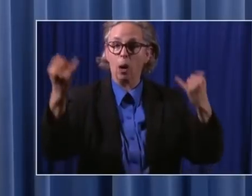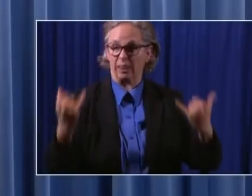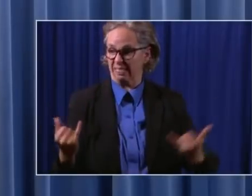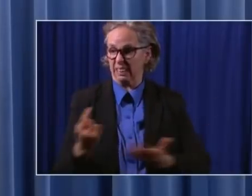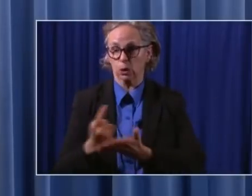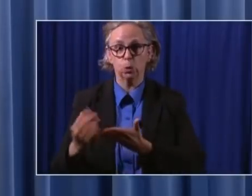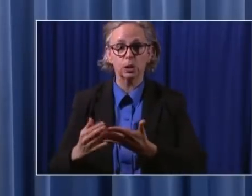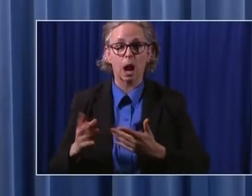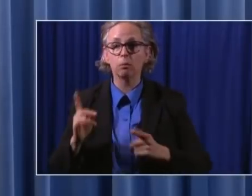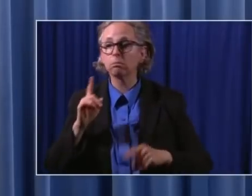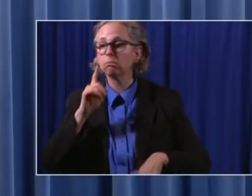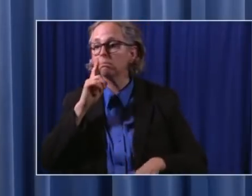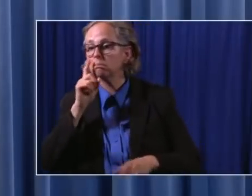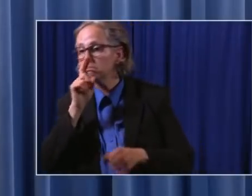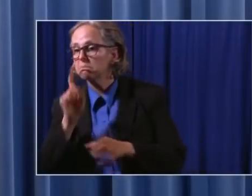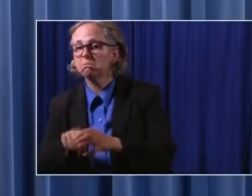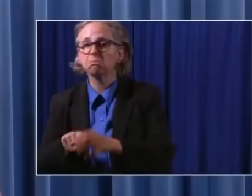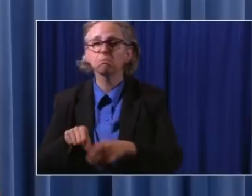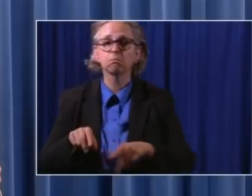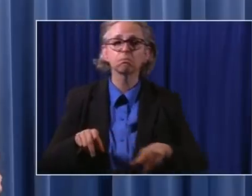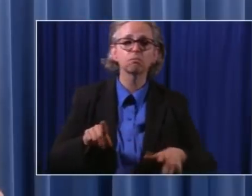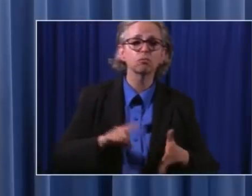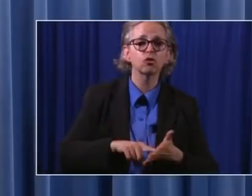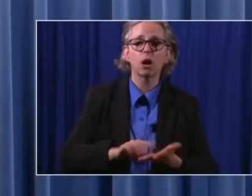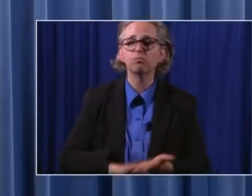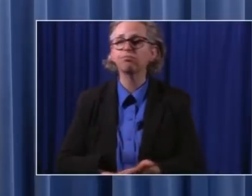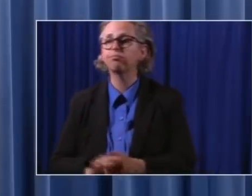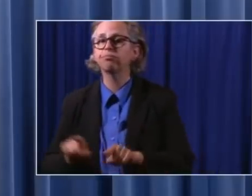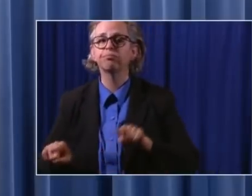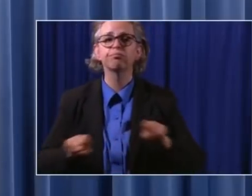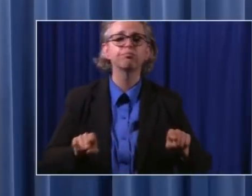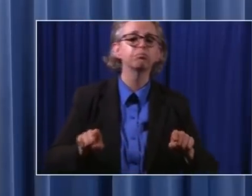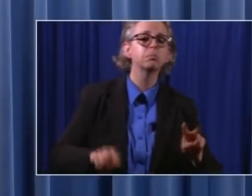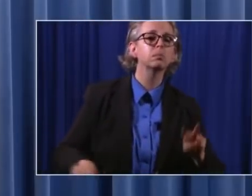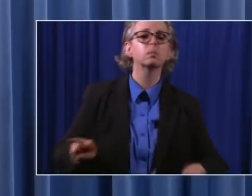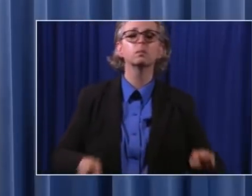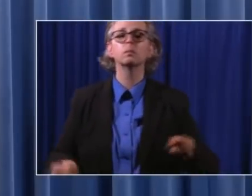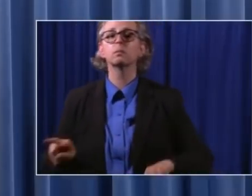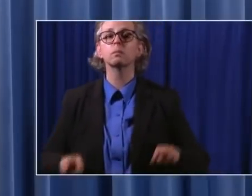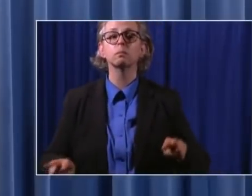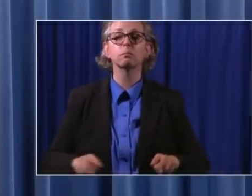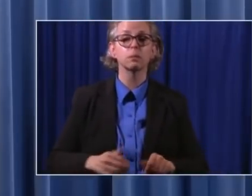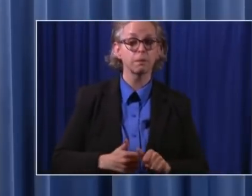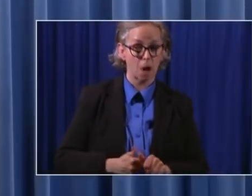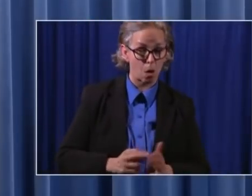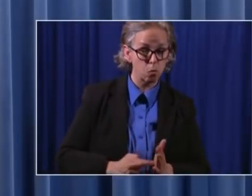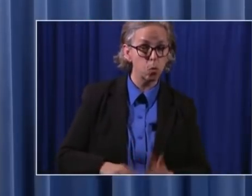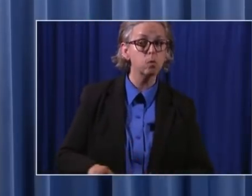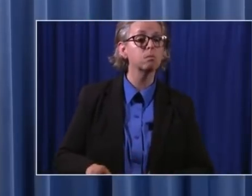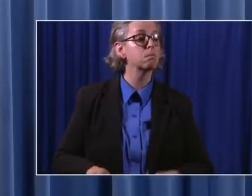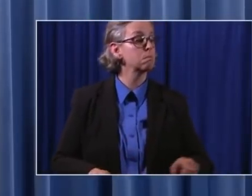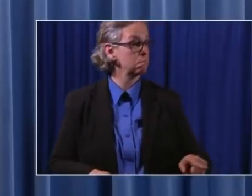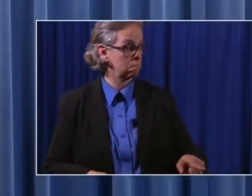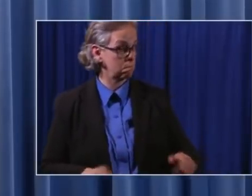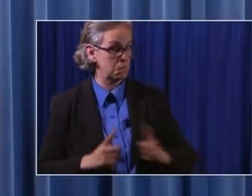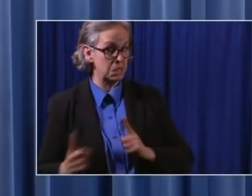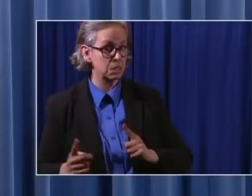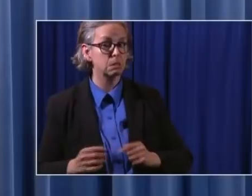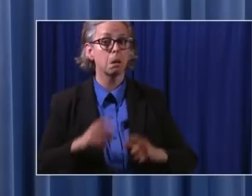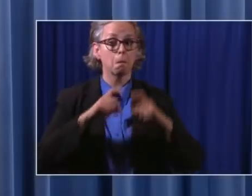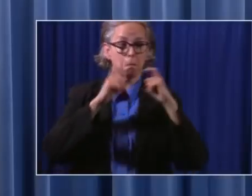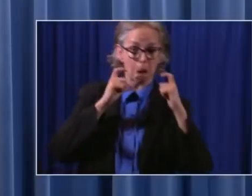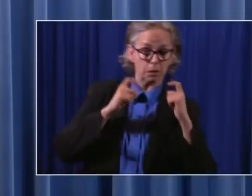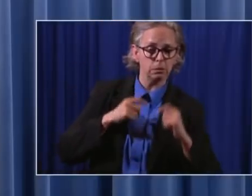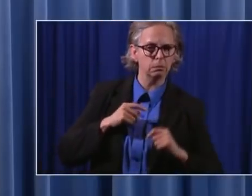They will be going into bars and making sure that the bar is complying with its social distancing. And again,